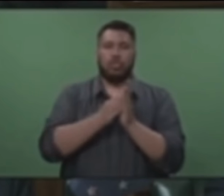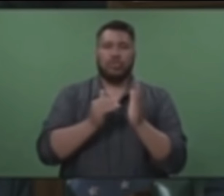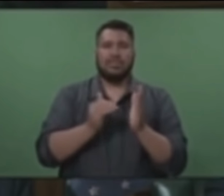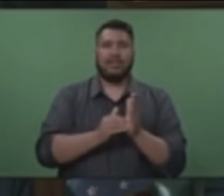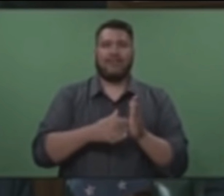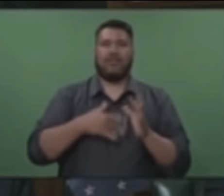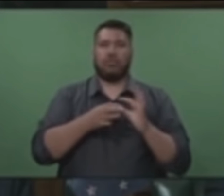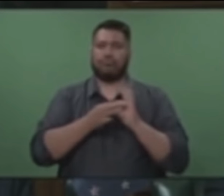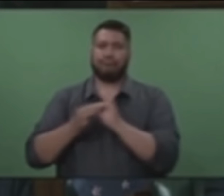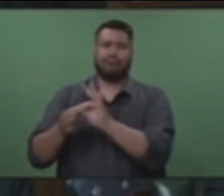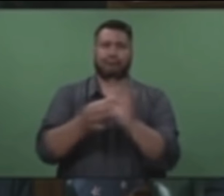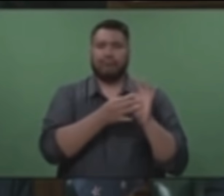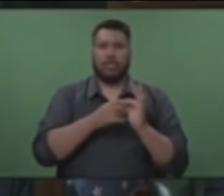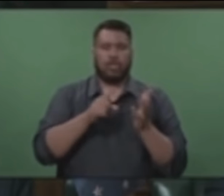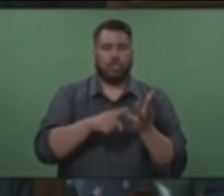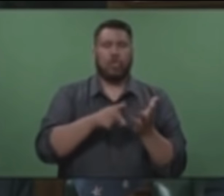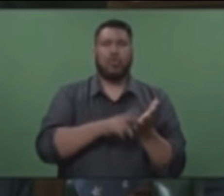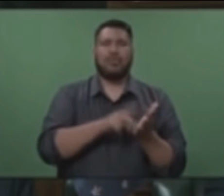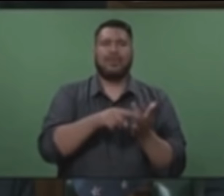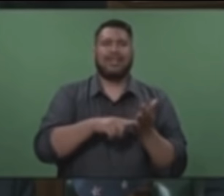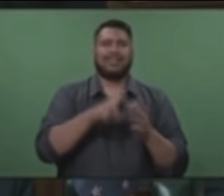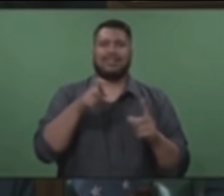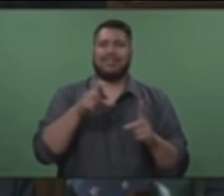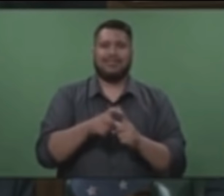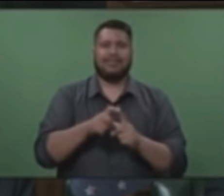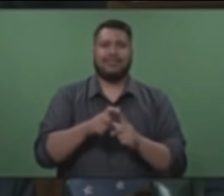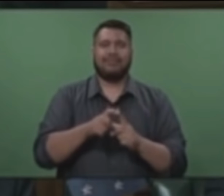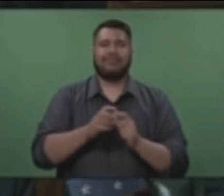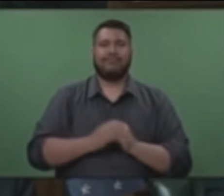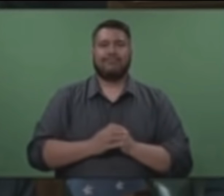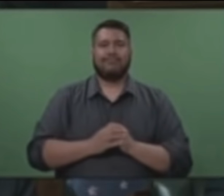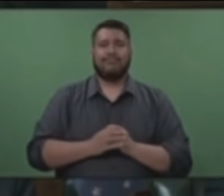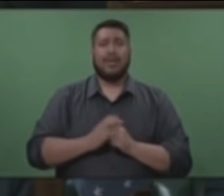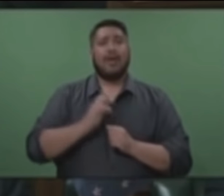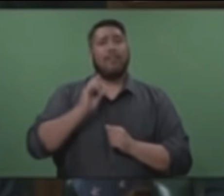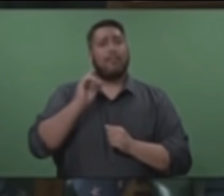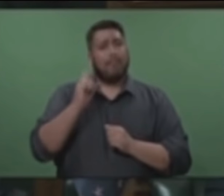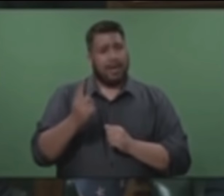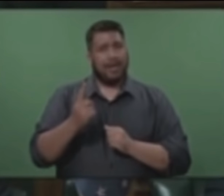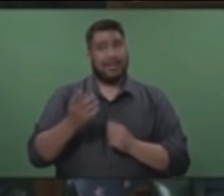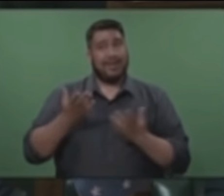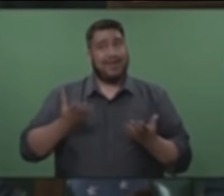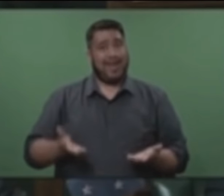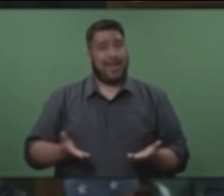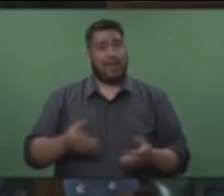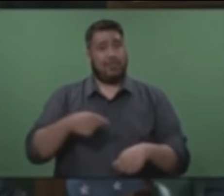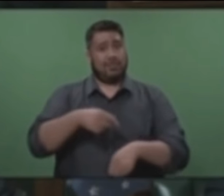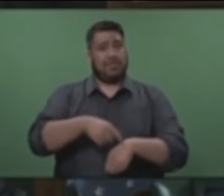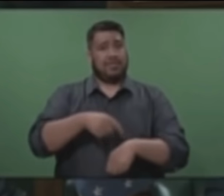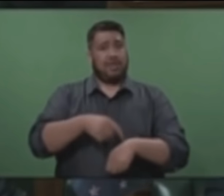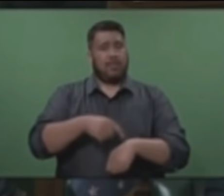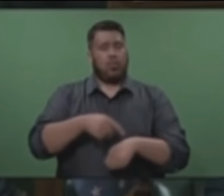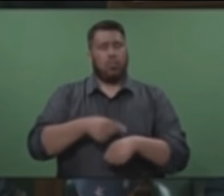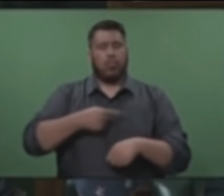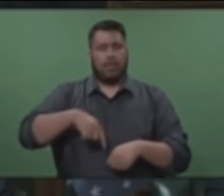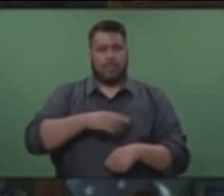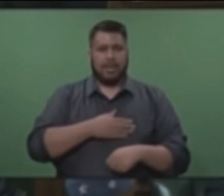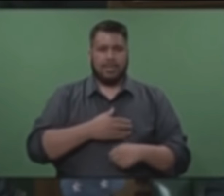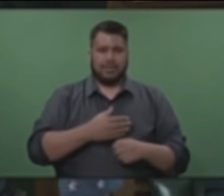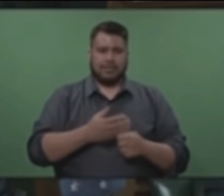But this week, Mr. Speaker, as others have said, is a time for the dignity of those who have